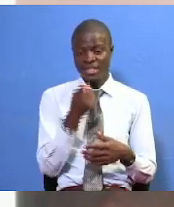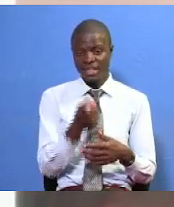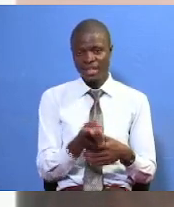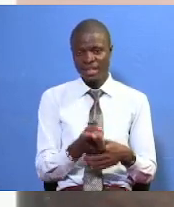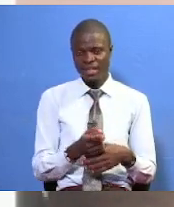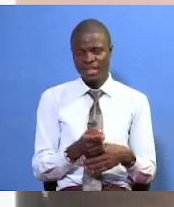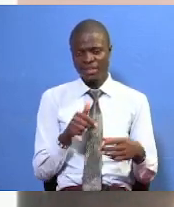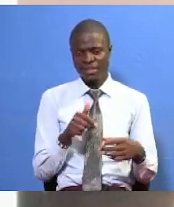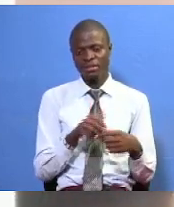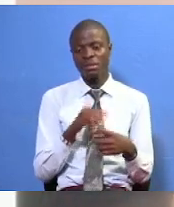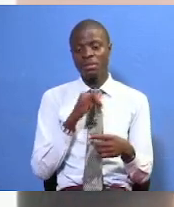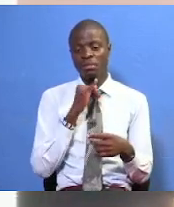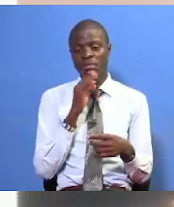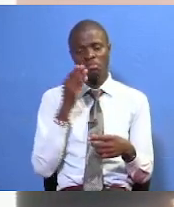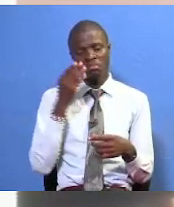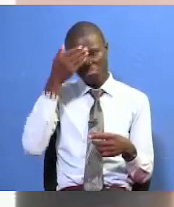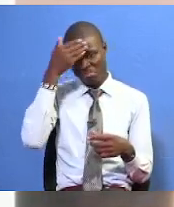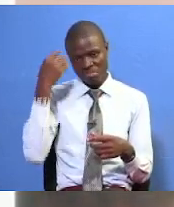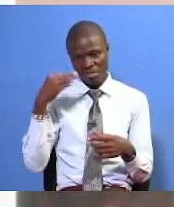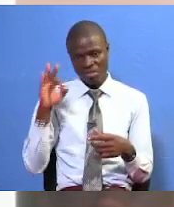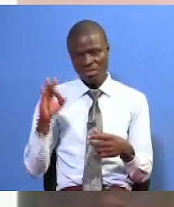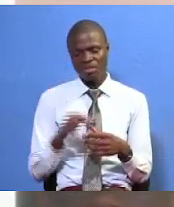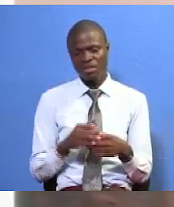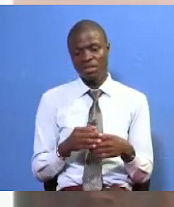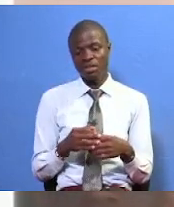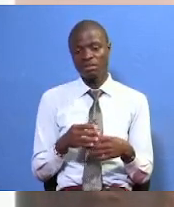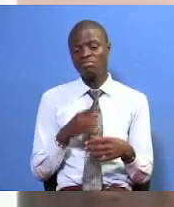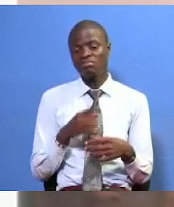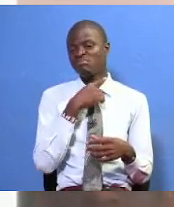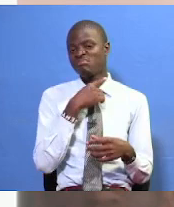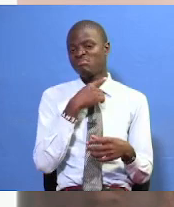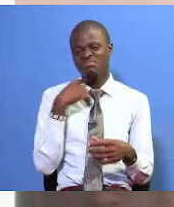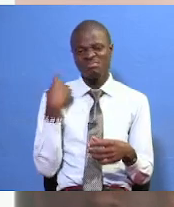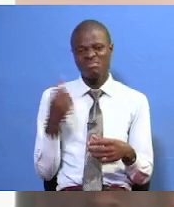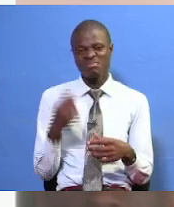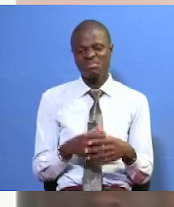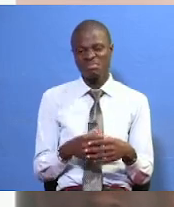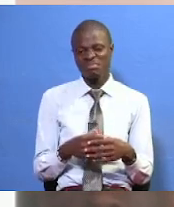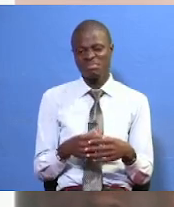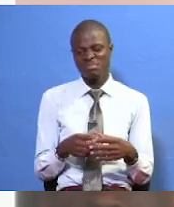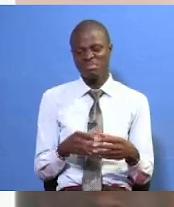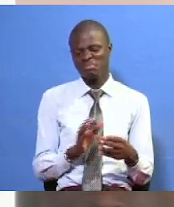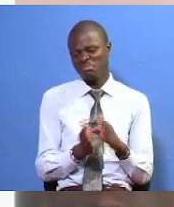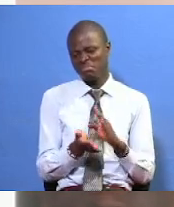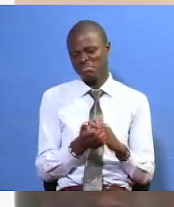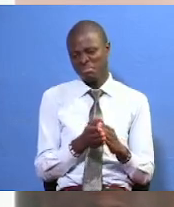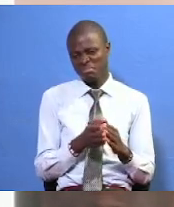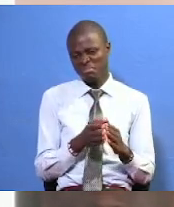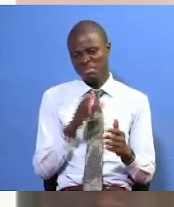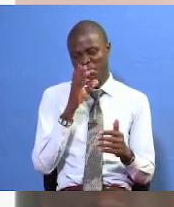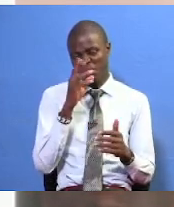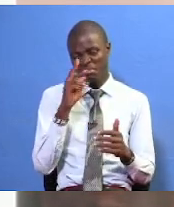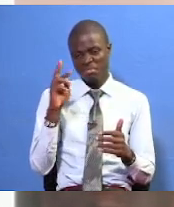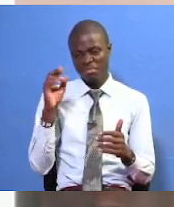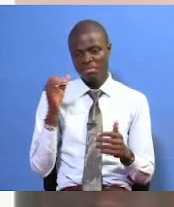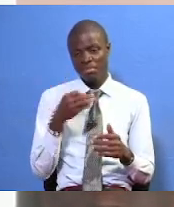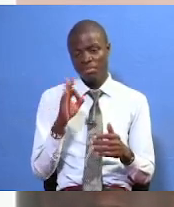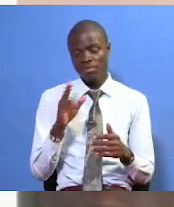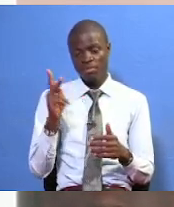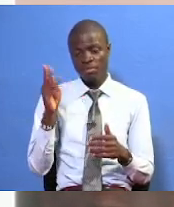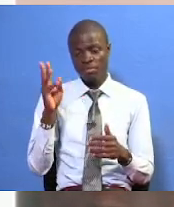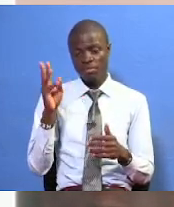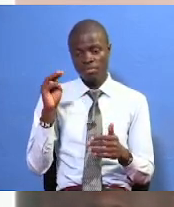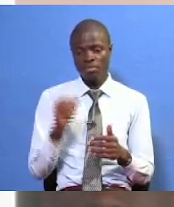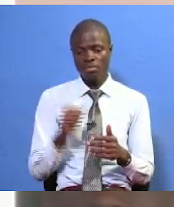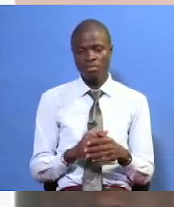personal tragedy, having lost my younger brother to the deceiving allure and charm of KM, which ended